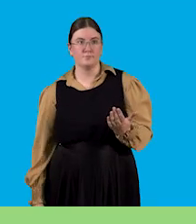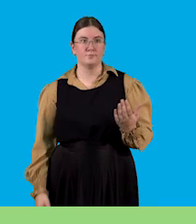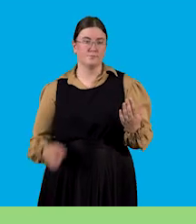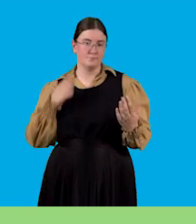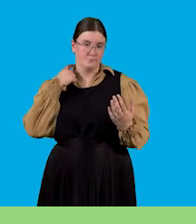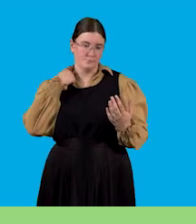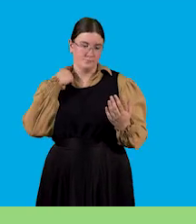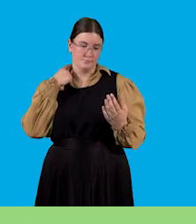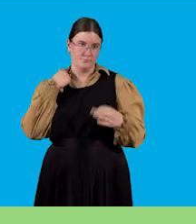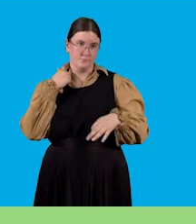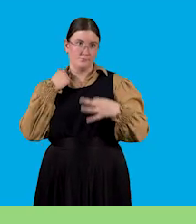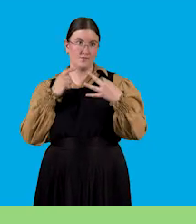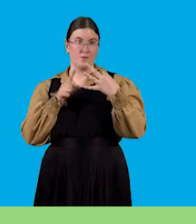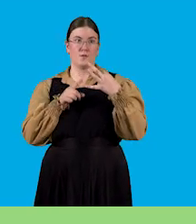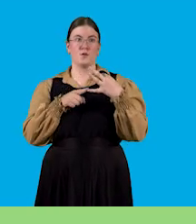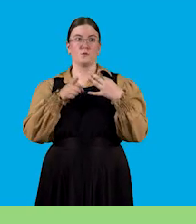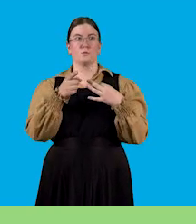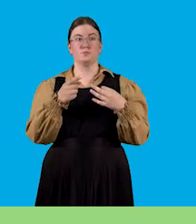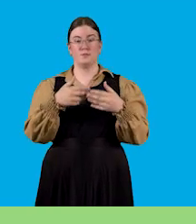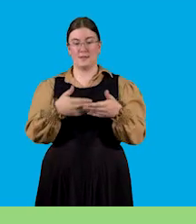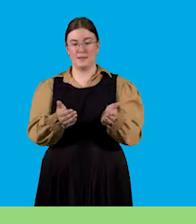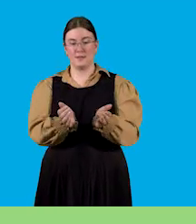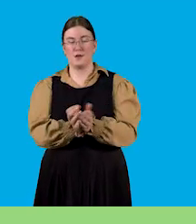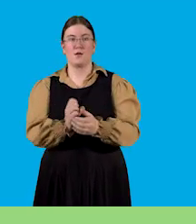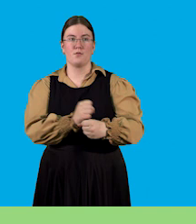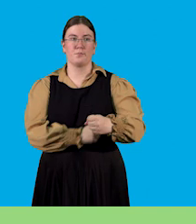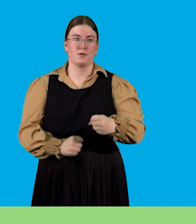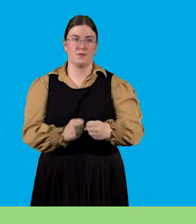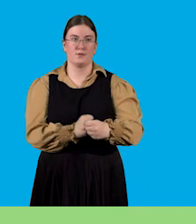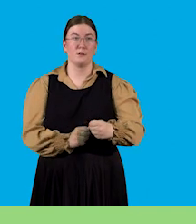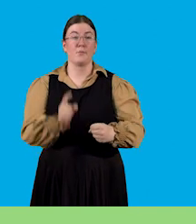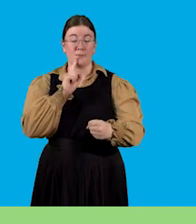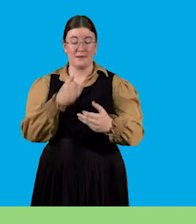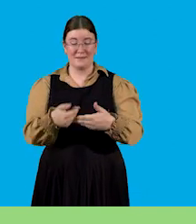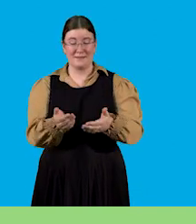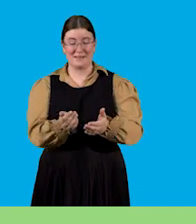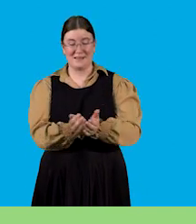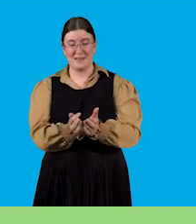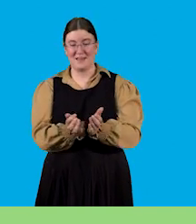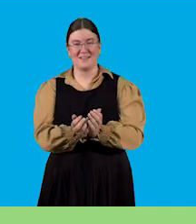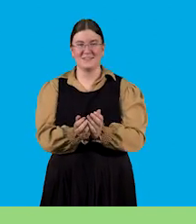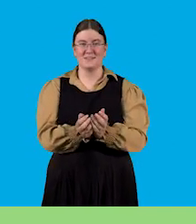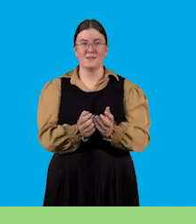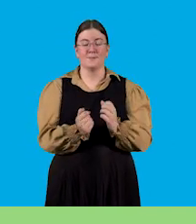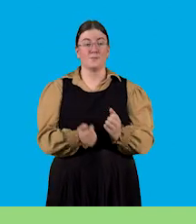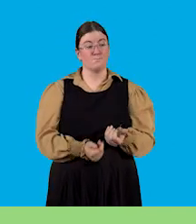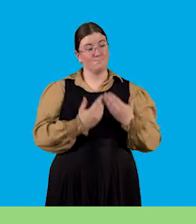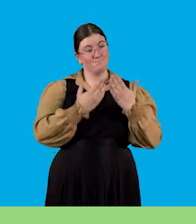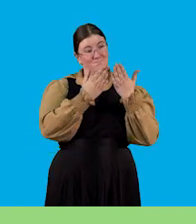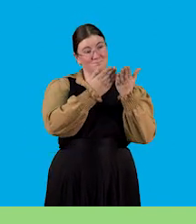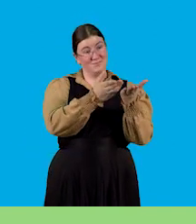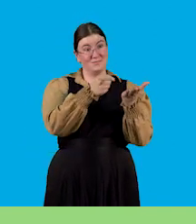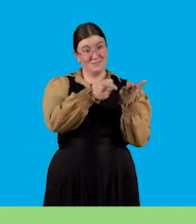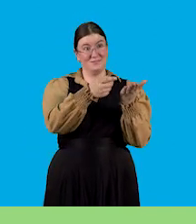Okay, the third situation, you are baking a cake and the cake is burning. So how are you going to know that